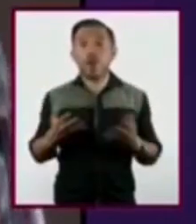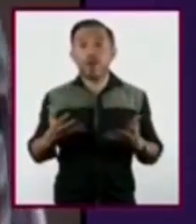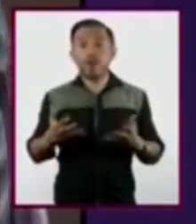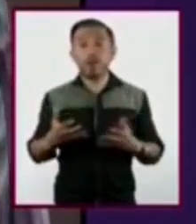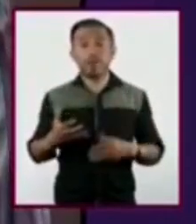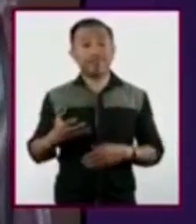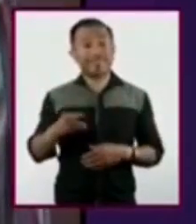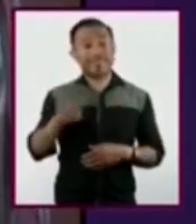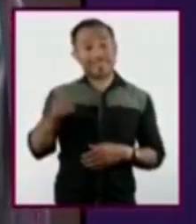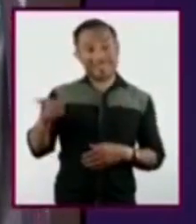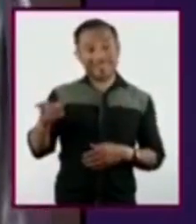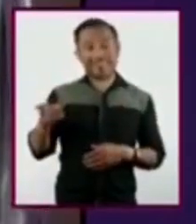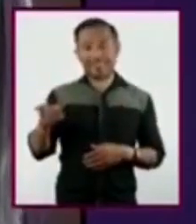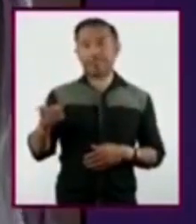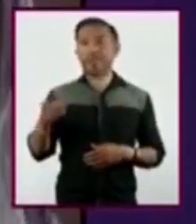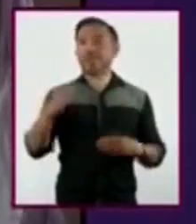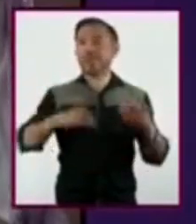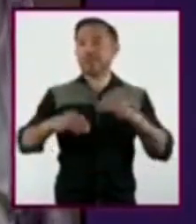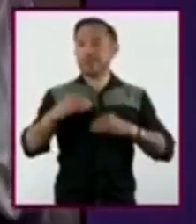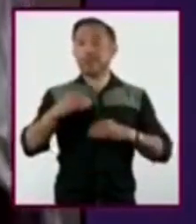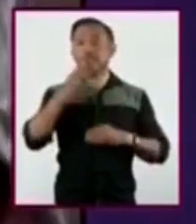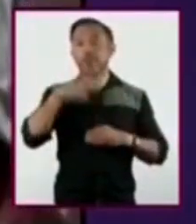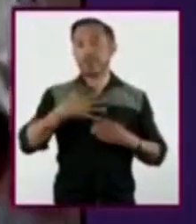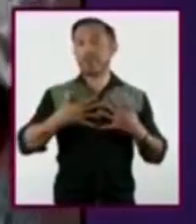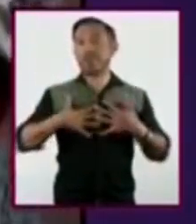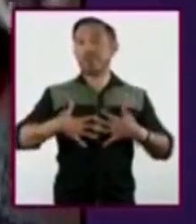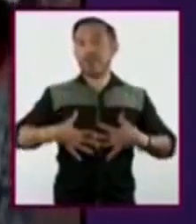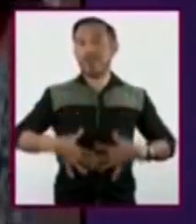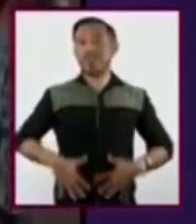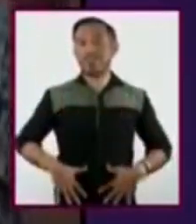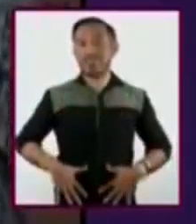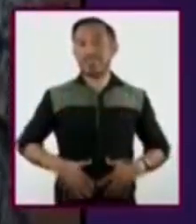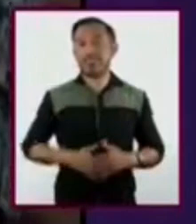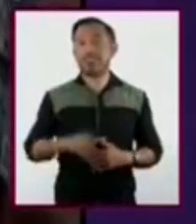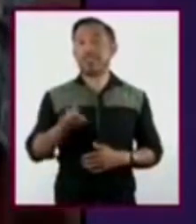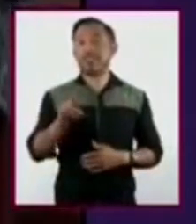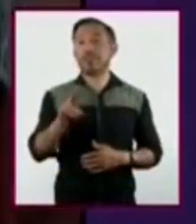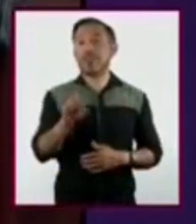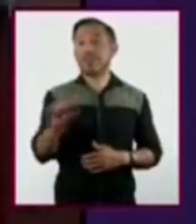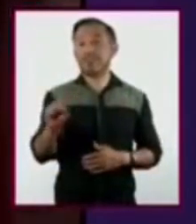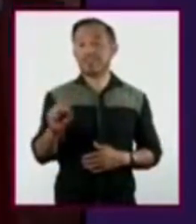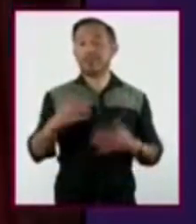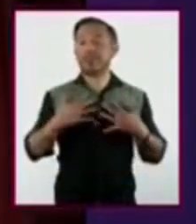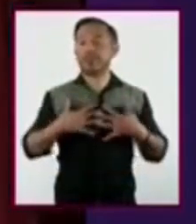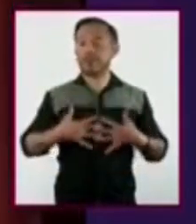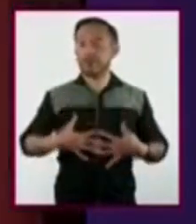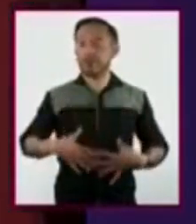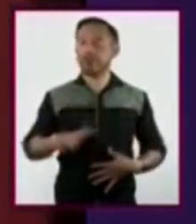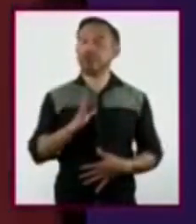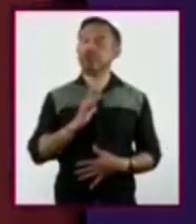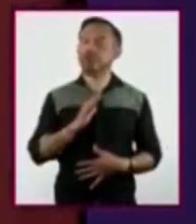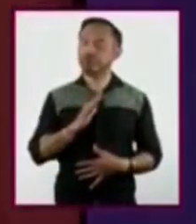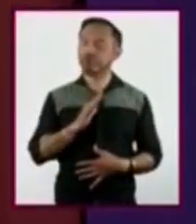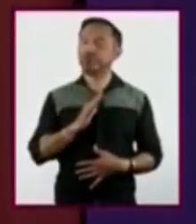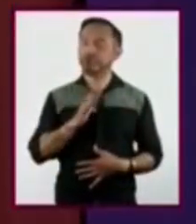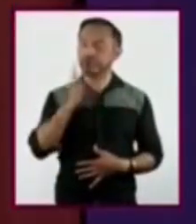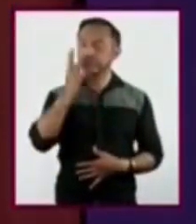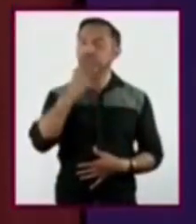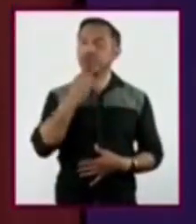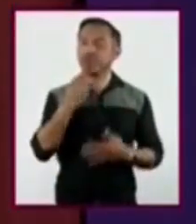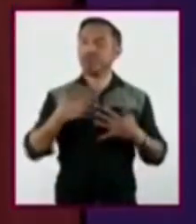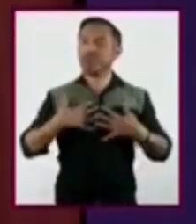She's wearing a dress. A dress. A beautiful dress.